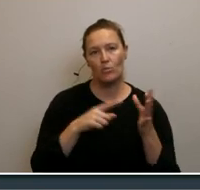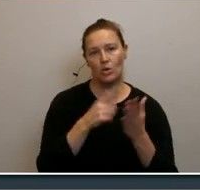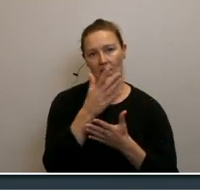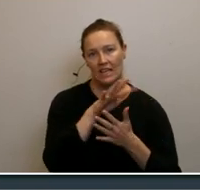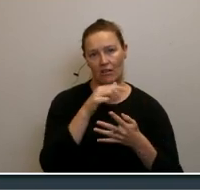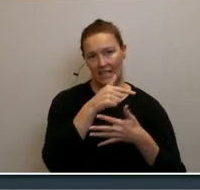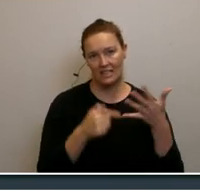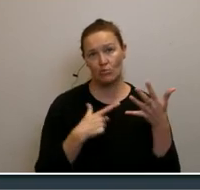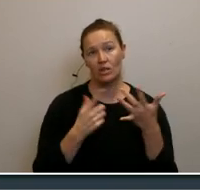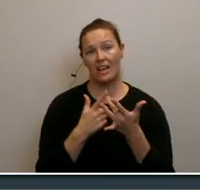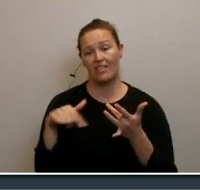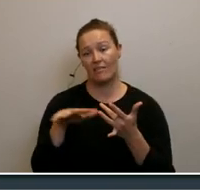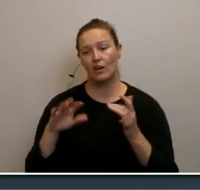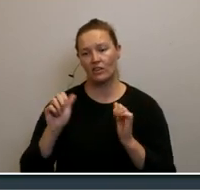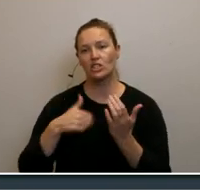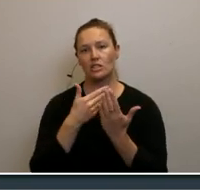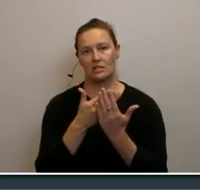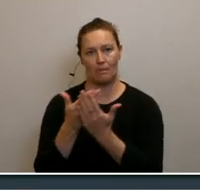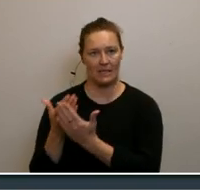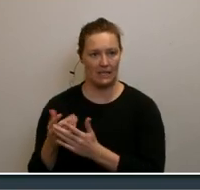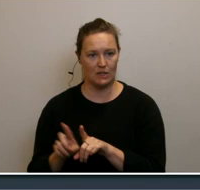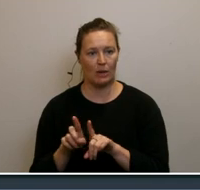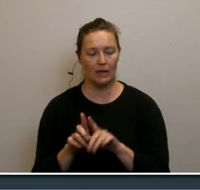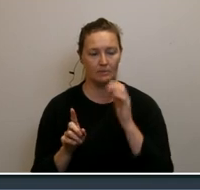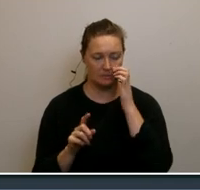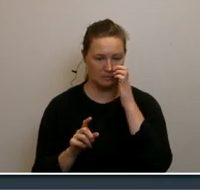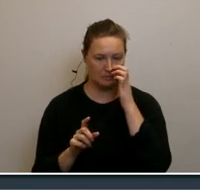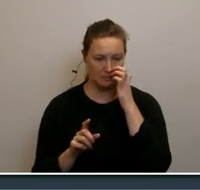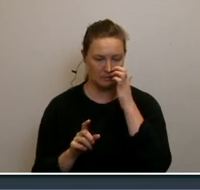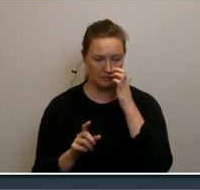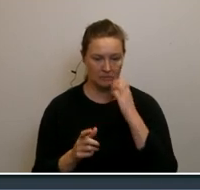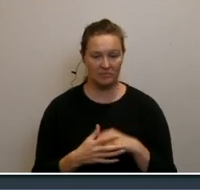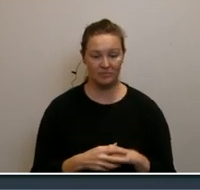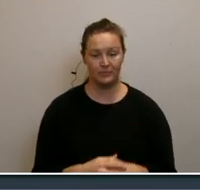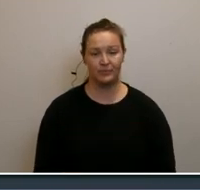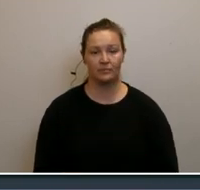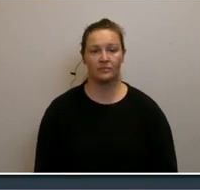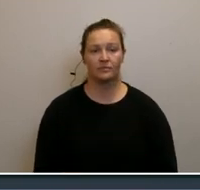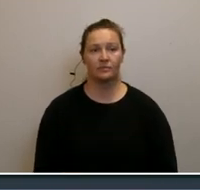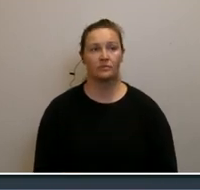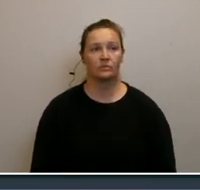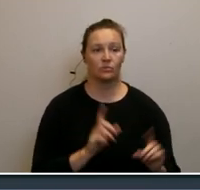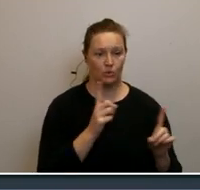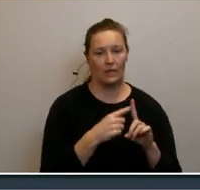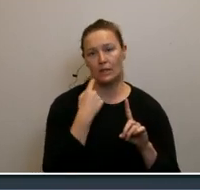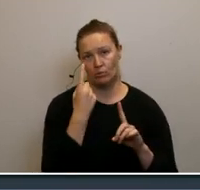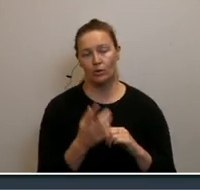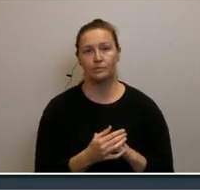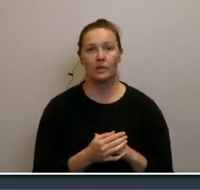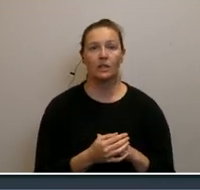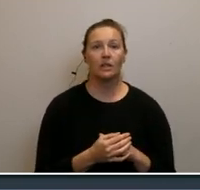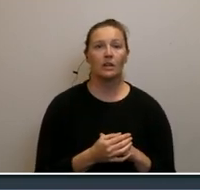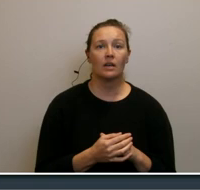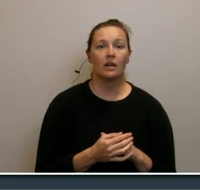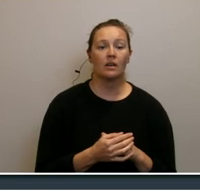as I know we have other whānau who have made submissions and will present on other areas over today and tomorrow. As a